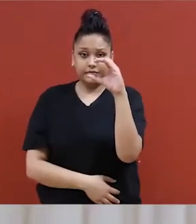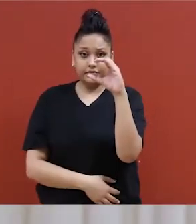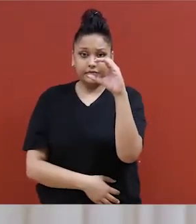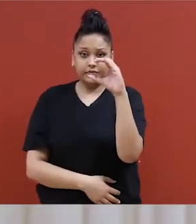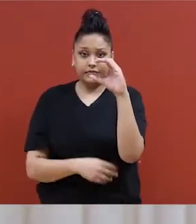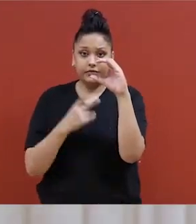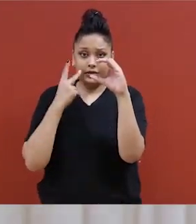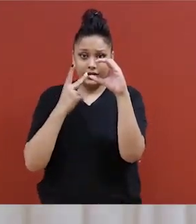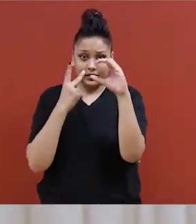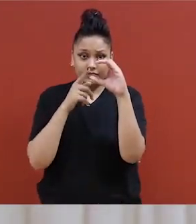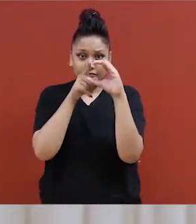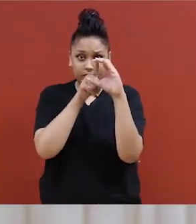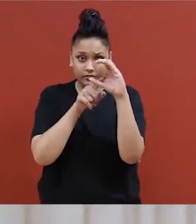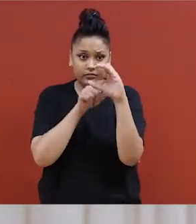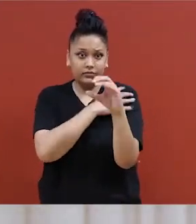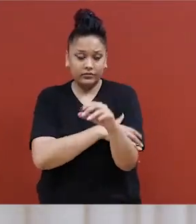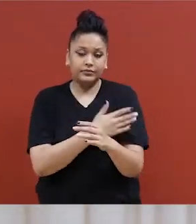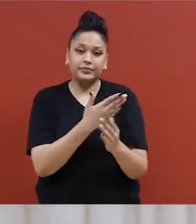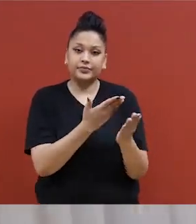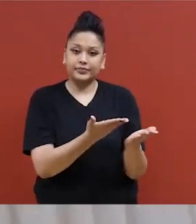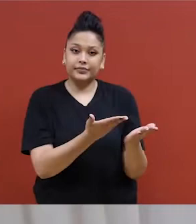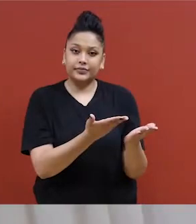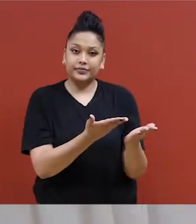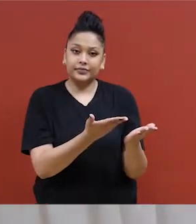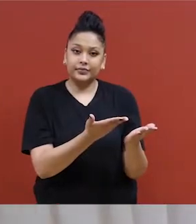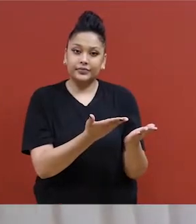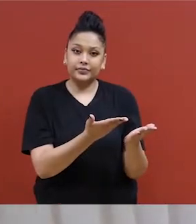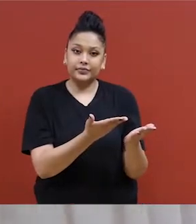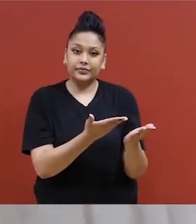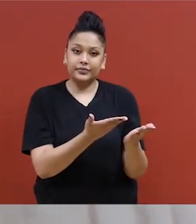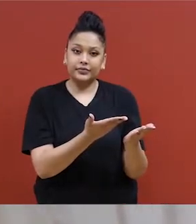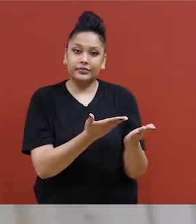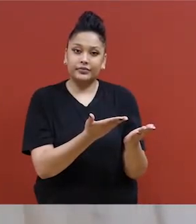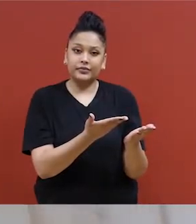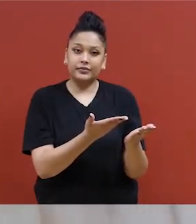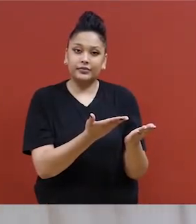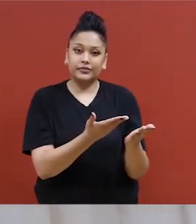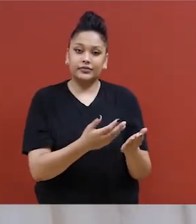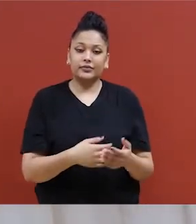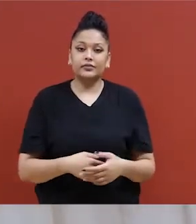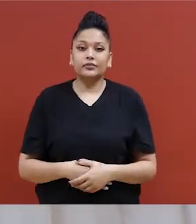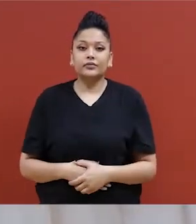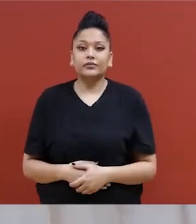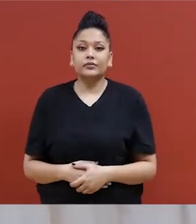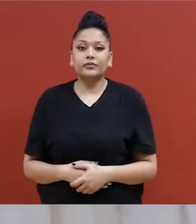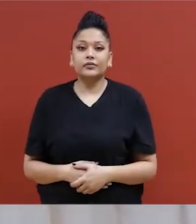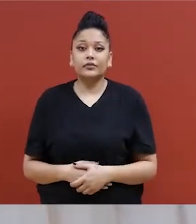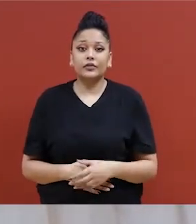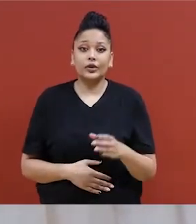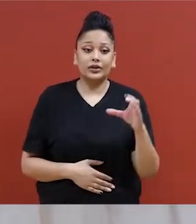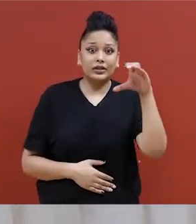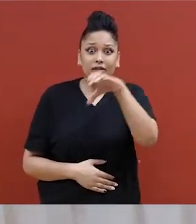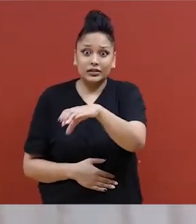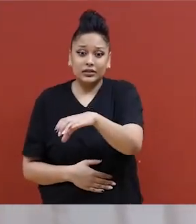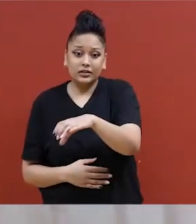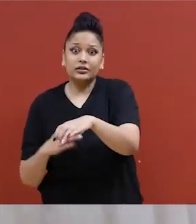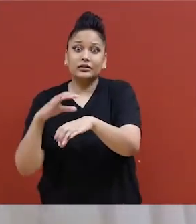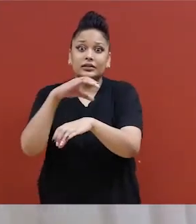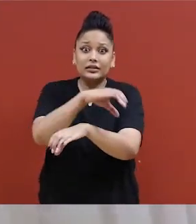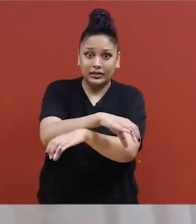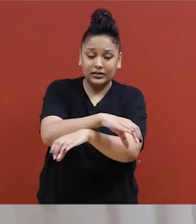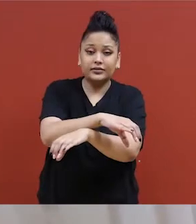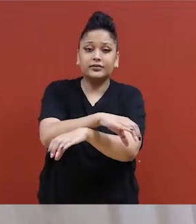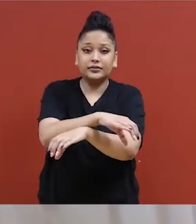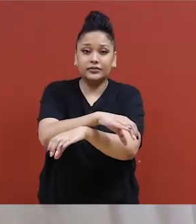inside of the attacker's elbow, across on one side, across on the other side,